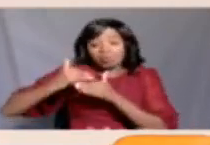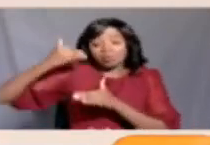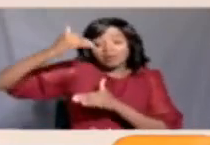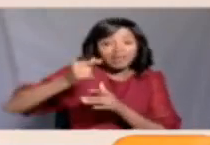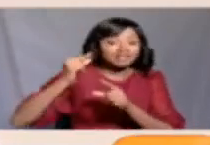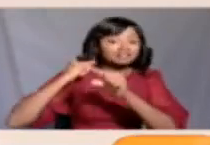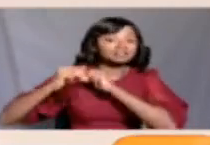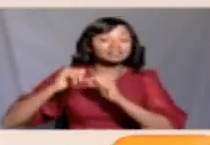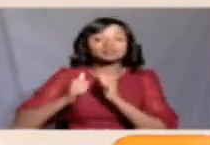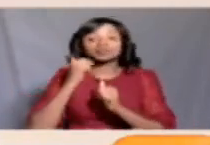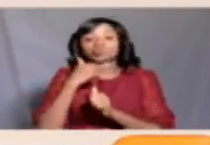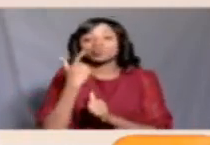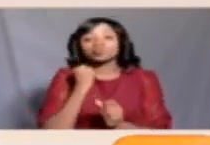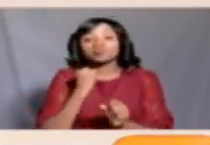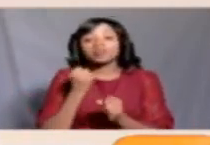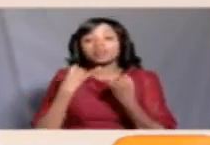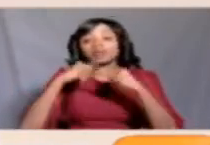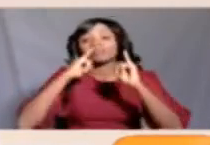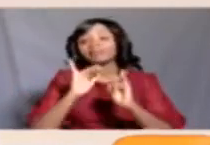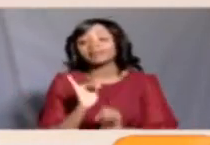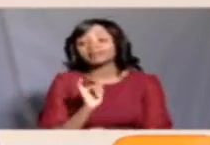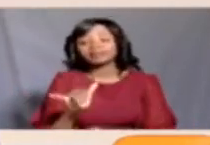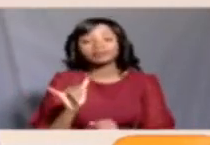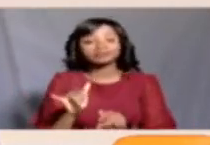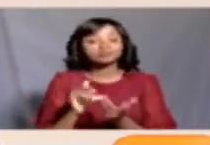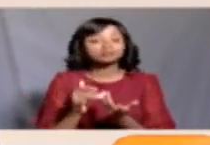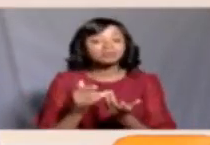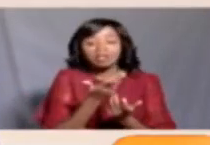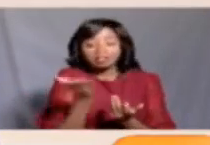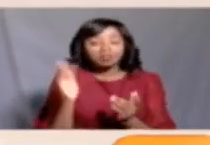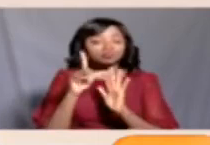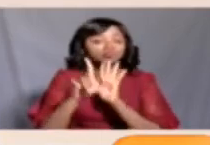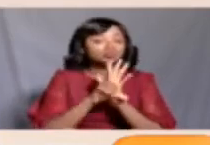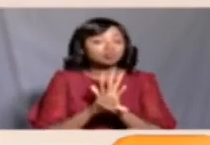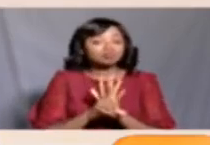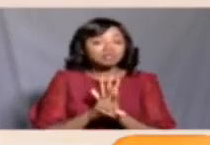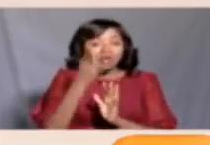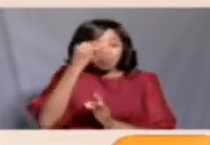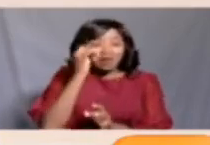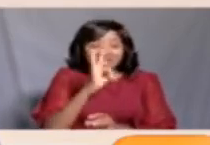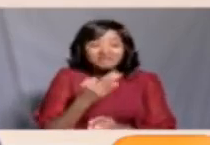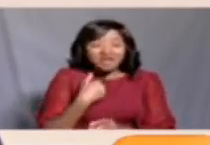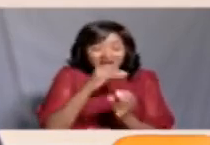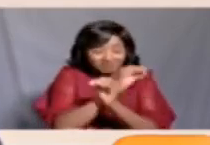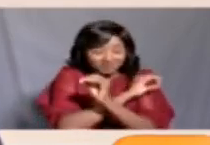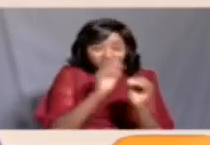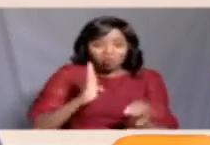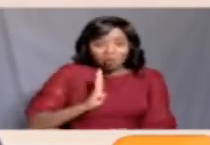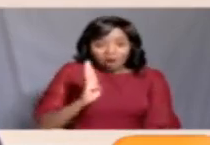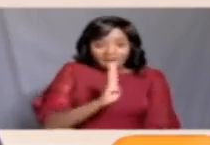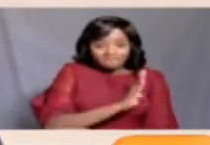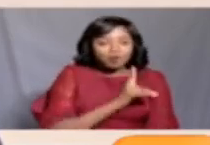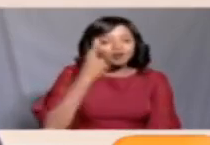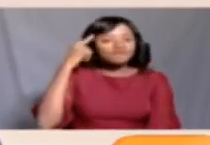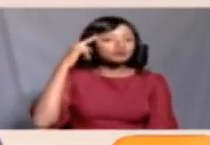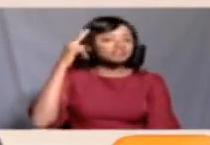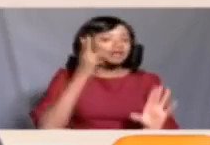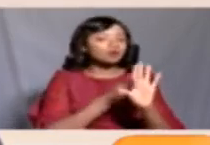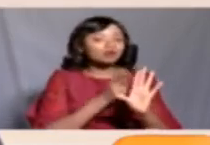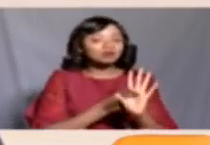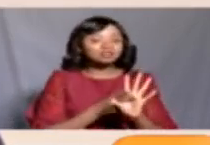think hard about that because if, in fact, we still do not have a board of psychology and counseling, then who are the Kenyans going to go